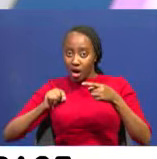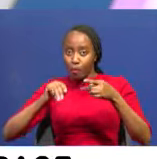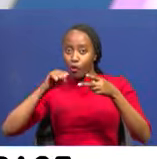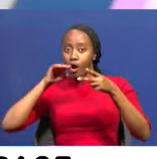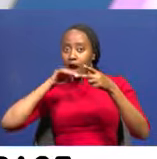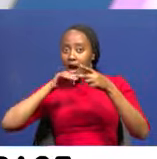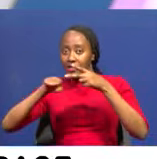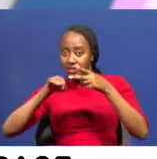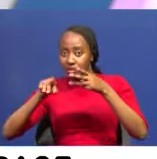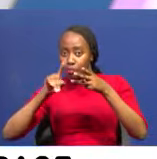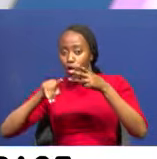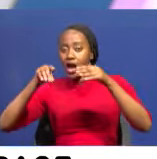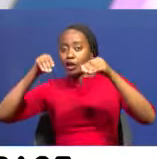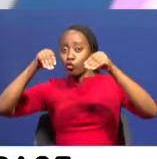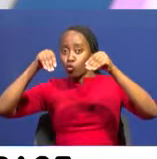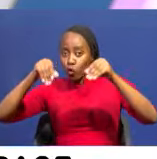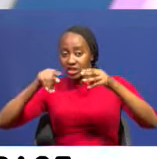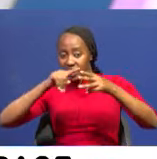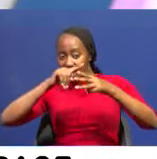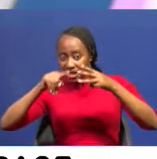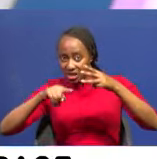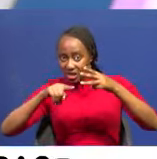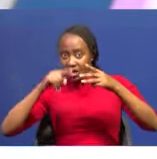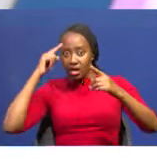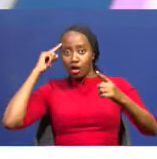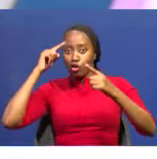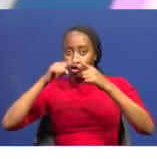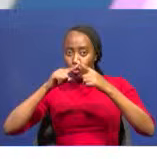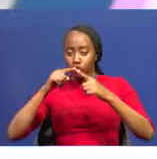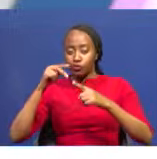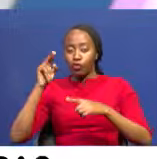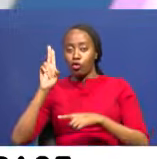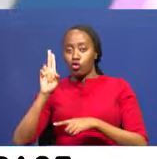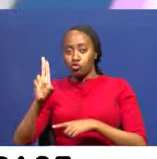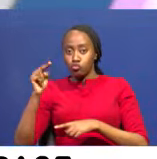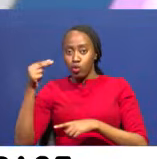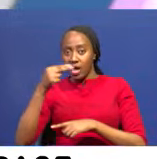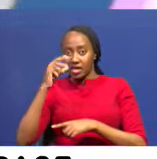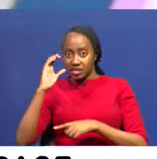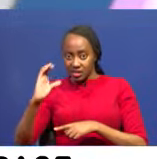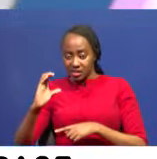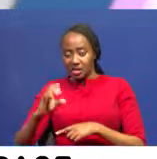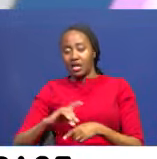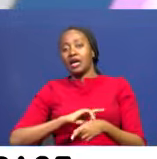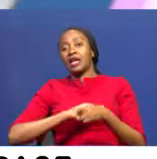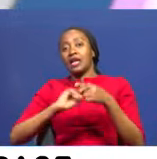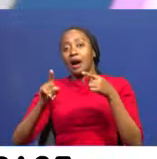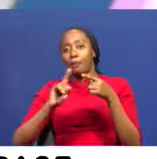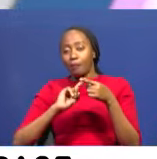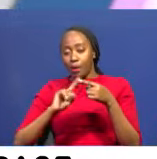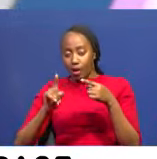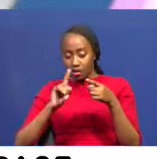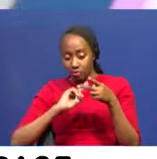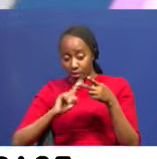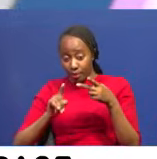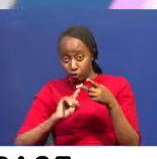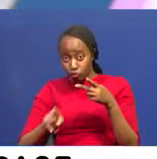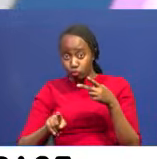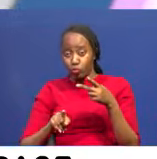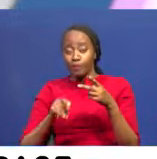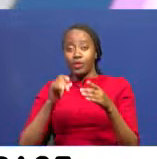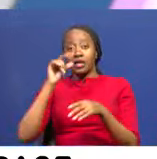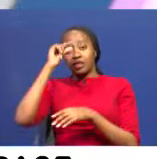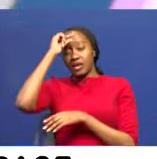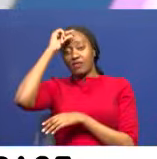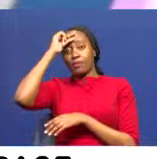and their quality within that UHC goal. Number two, right now, the government,